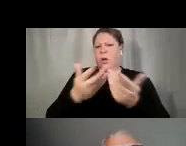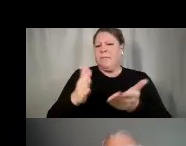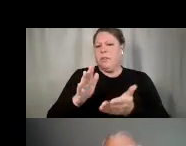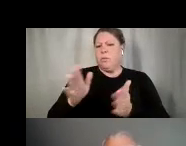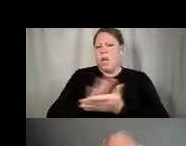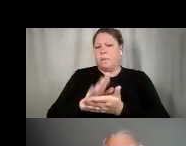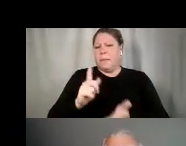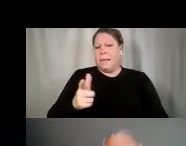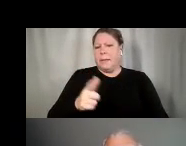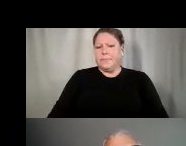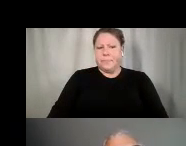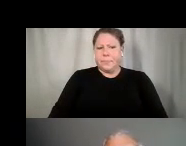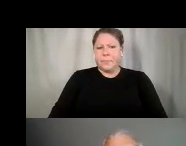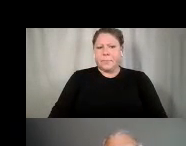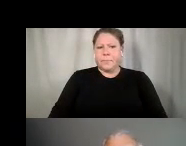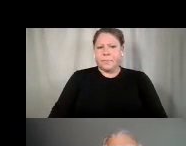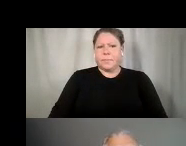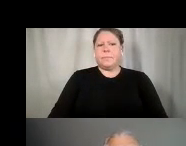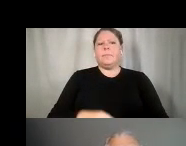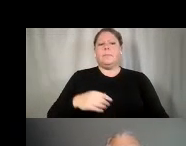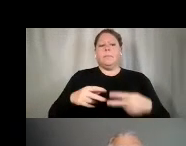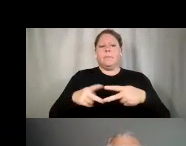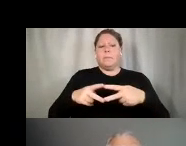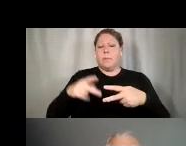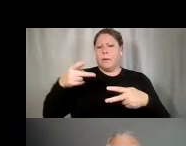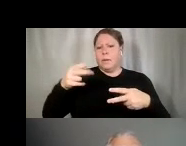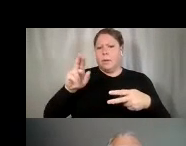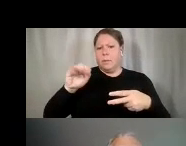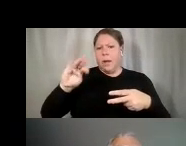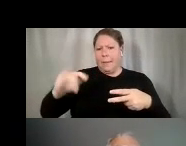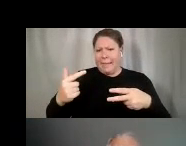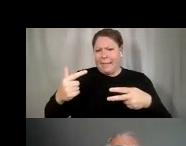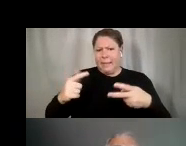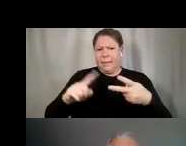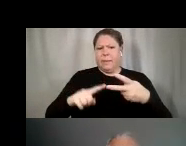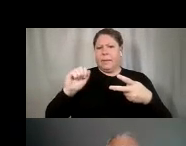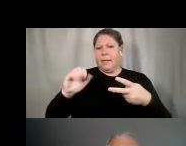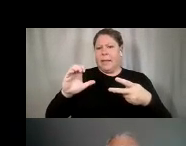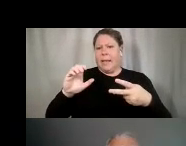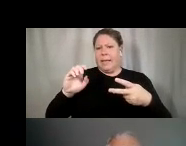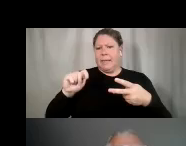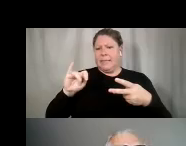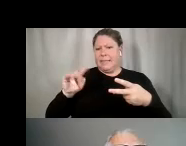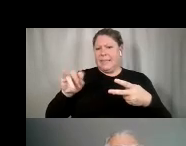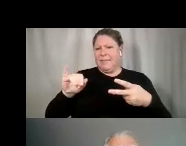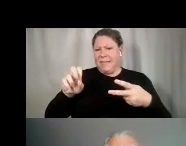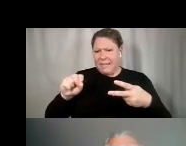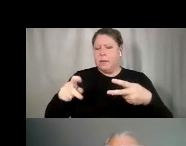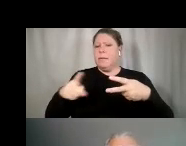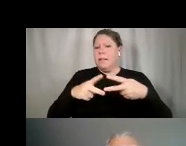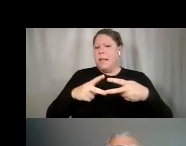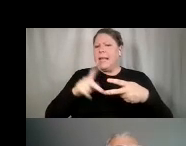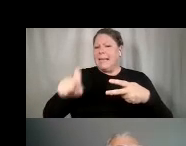to add to this is the priming and the activities. These are the things that need to happen for creativity to happen. So I'm going to be focusing on